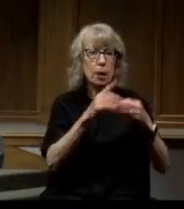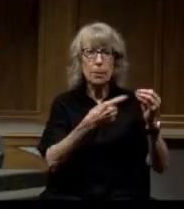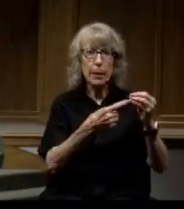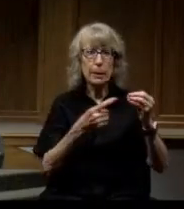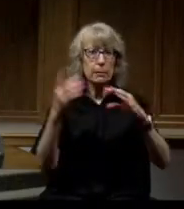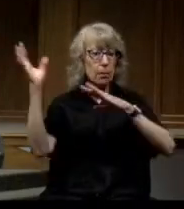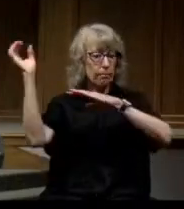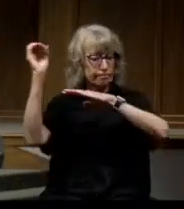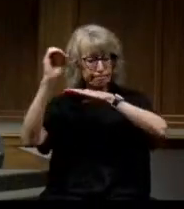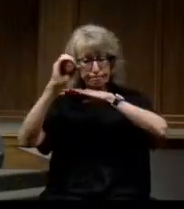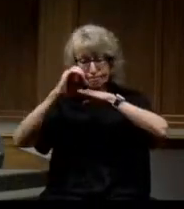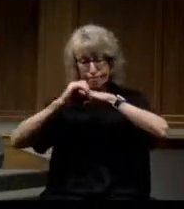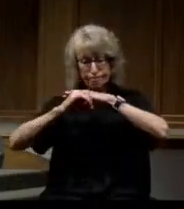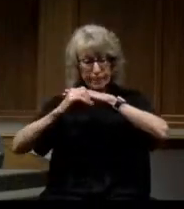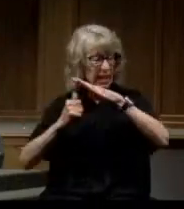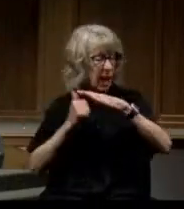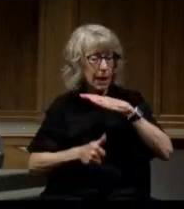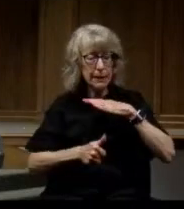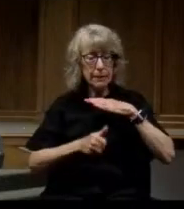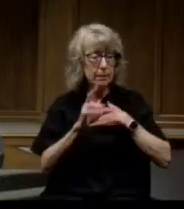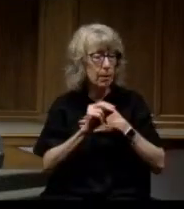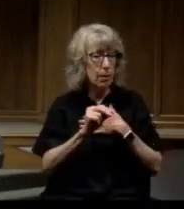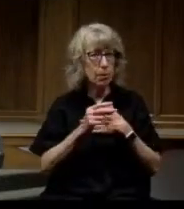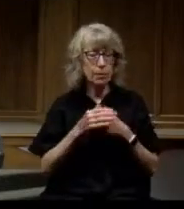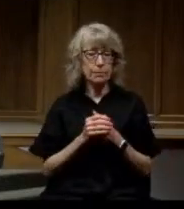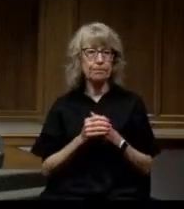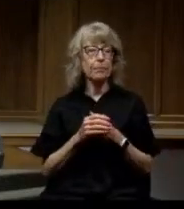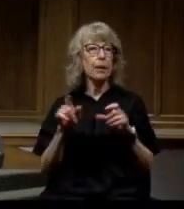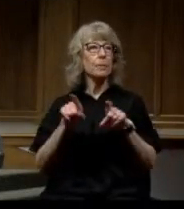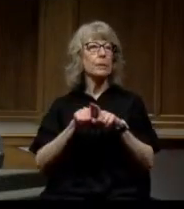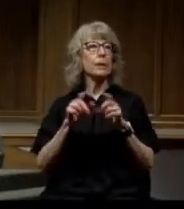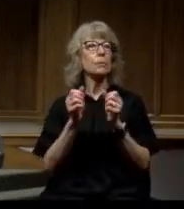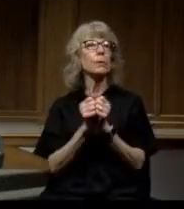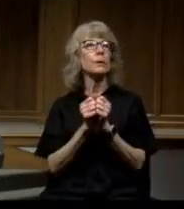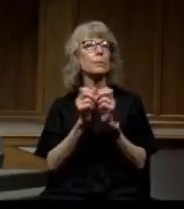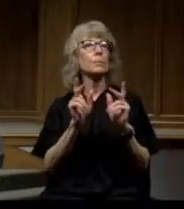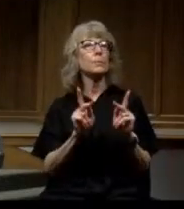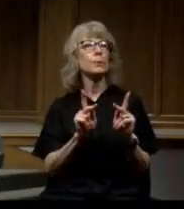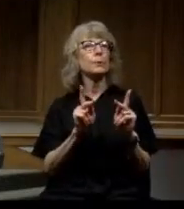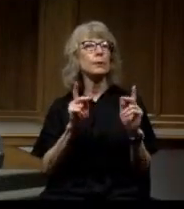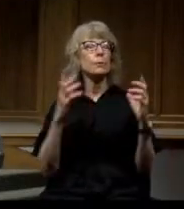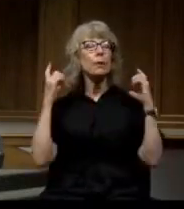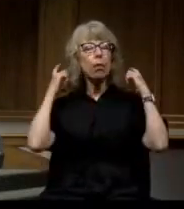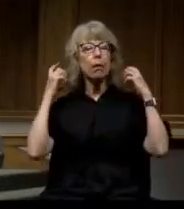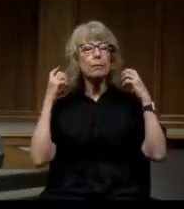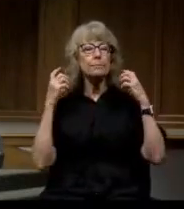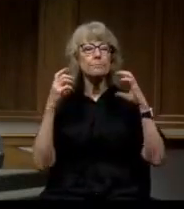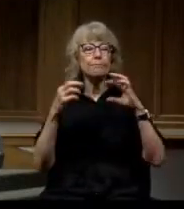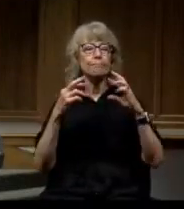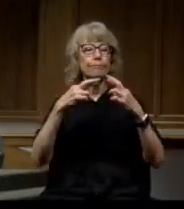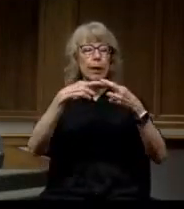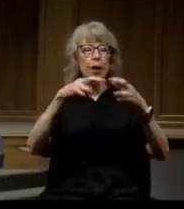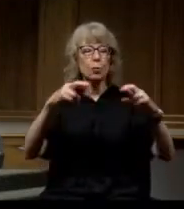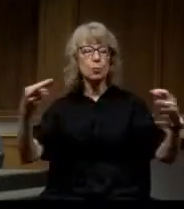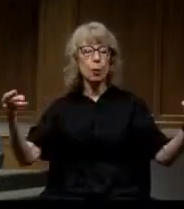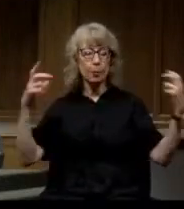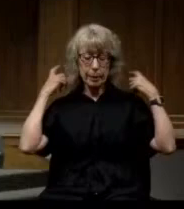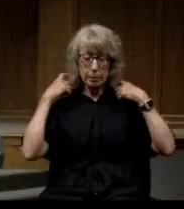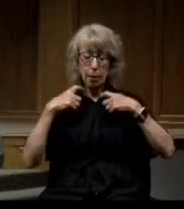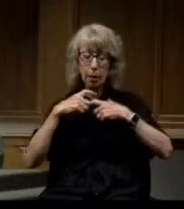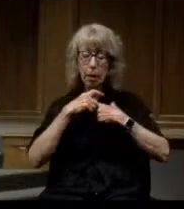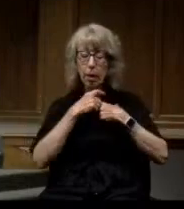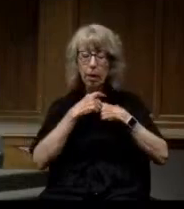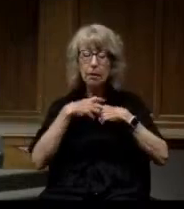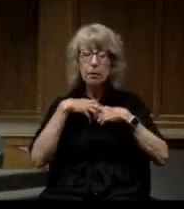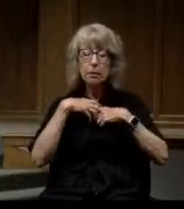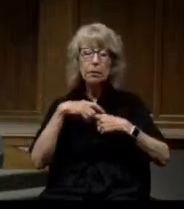would be anger is like a heavy chain around the neck of someone that wants to grow closer to God. I mean, think about all the examples of people in the Bible that do walk with the